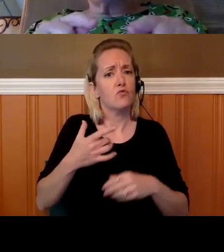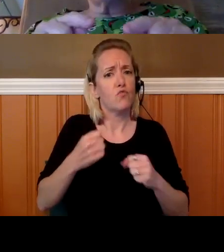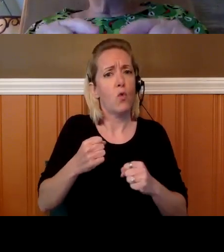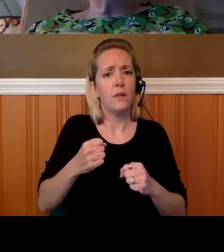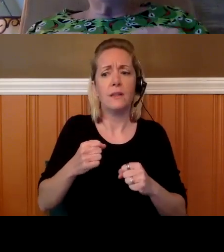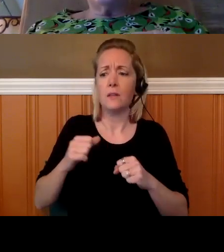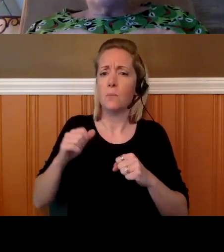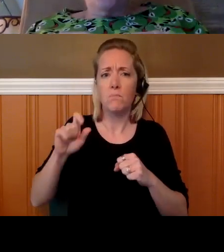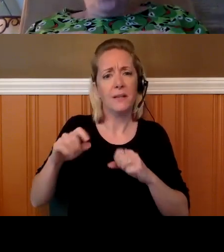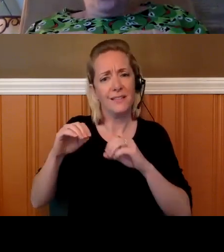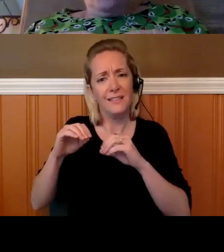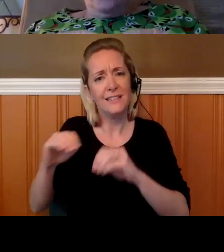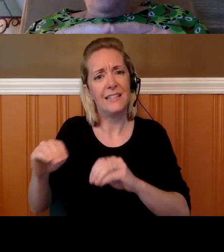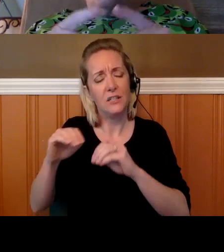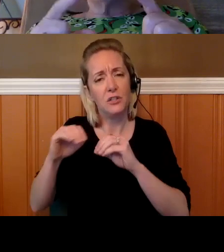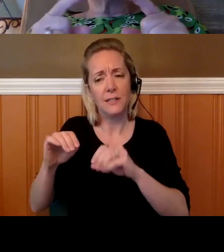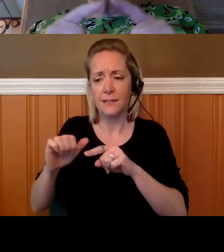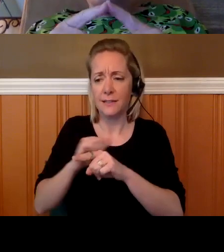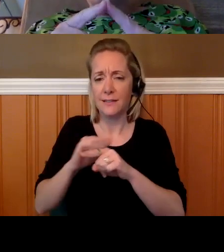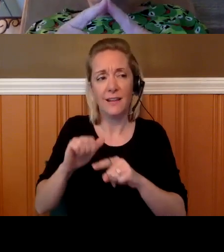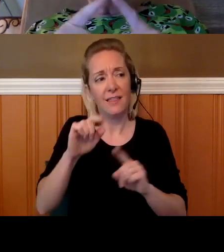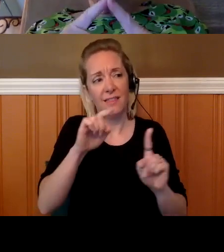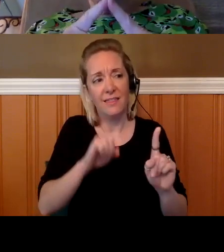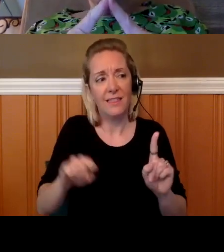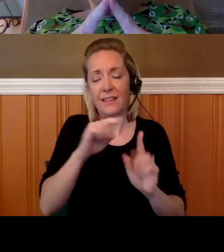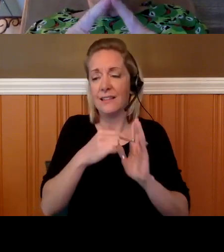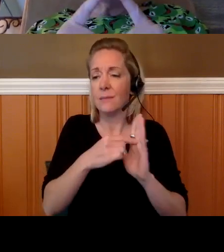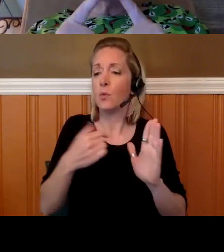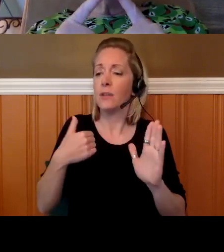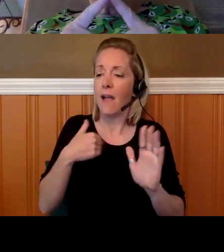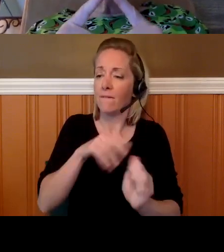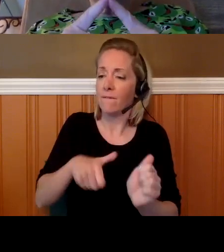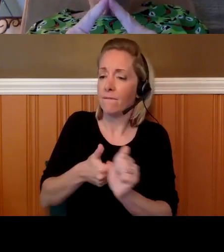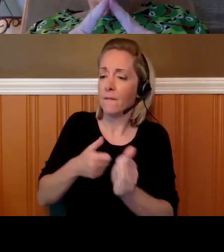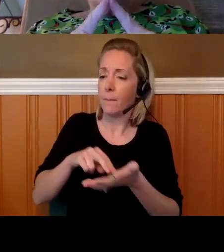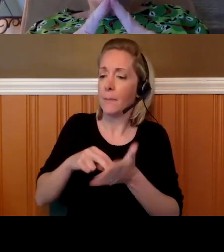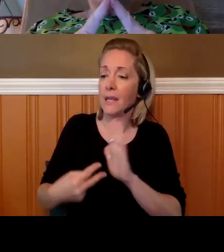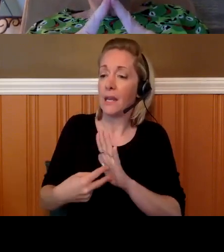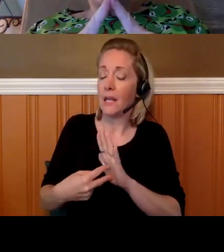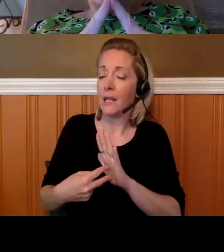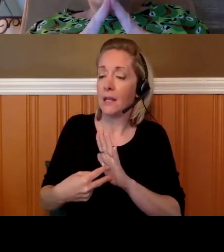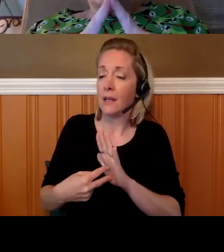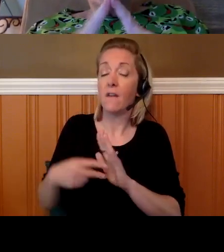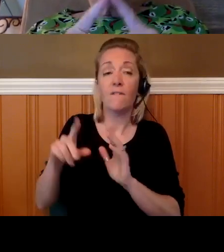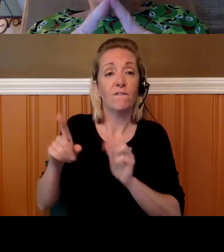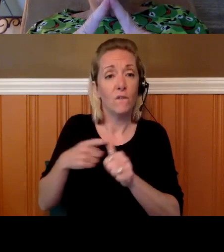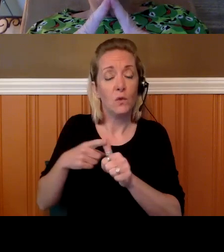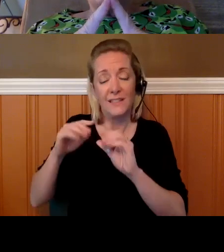meaningful prior to using them on a device. I know that